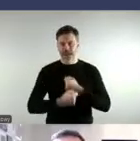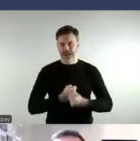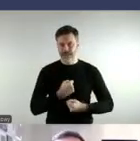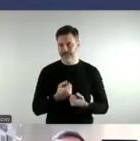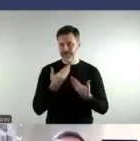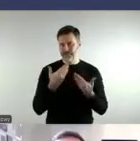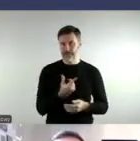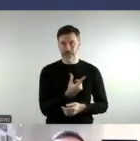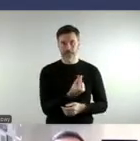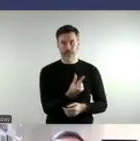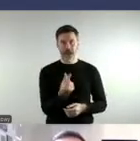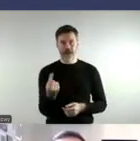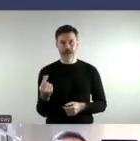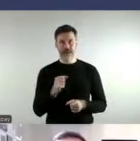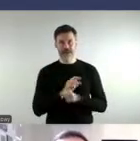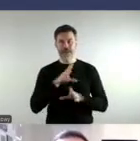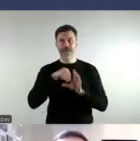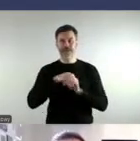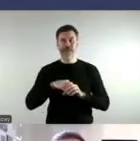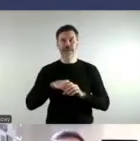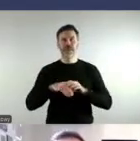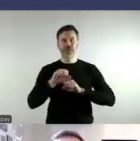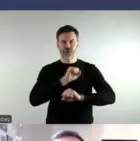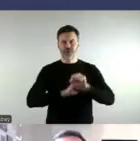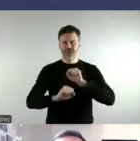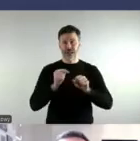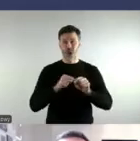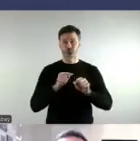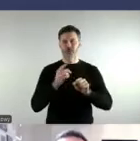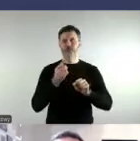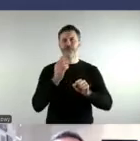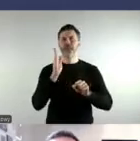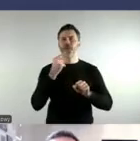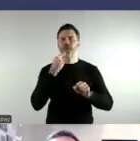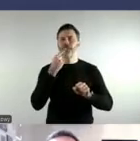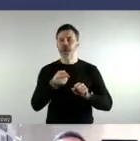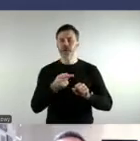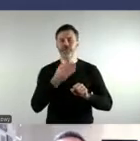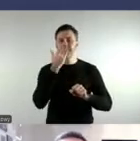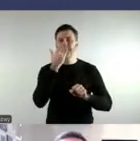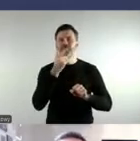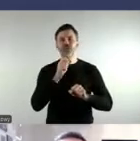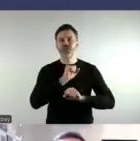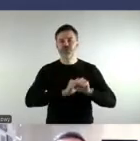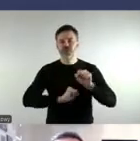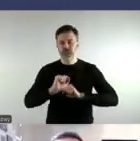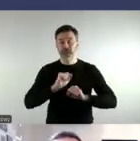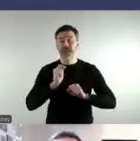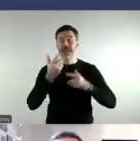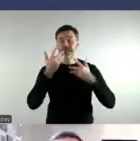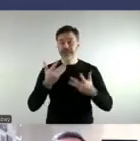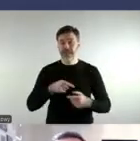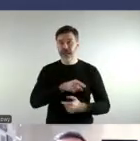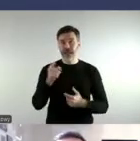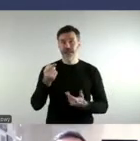this is the example I wanted to show in the beginning. Here we have our partners, participating in the training. I'm going to say more about